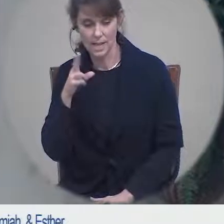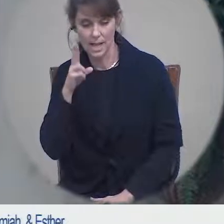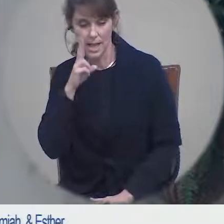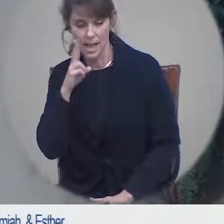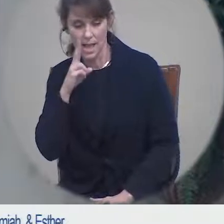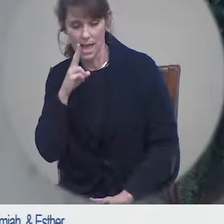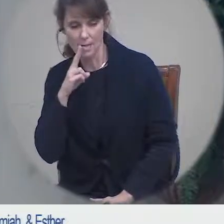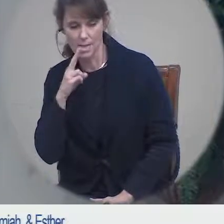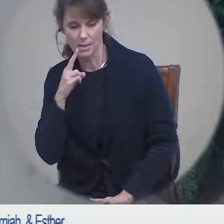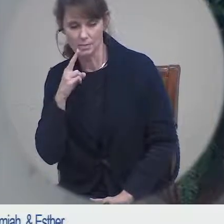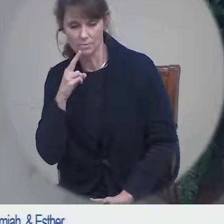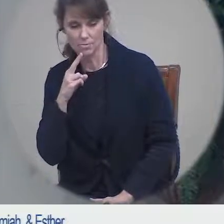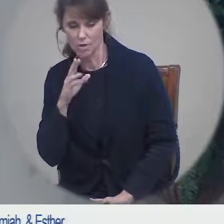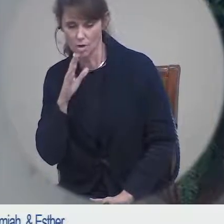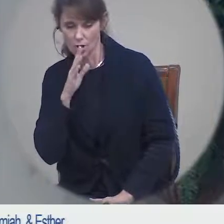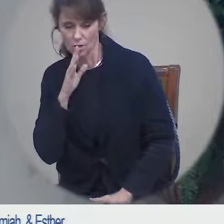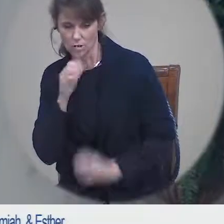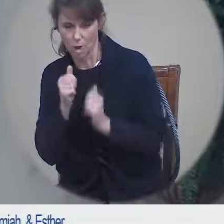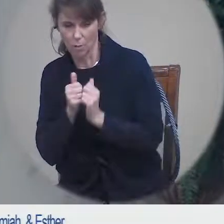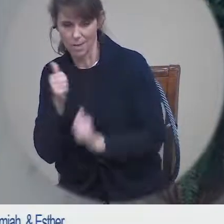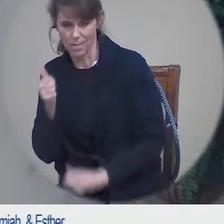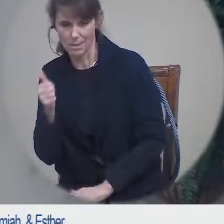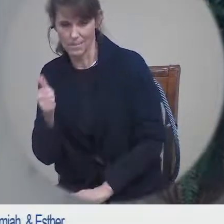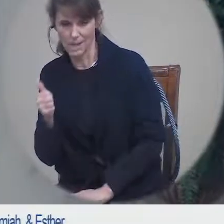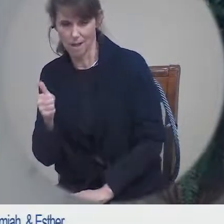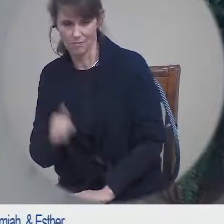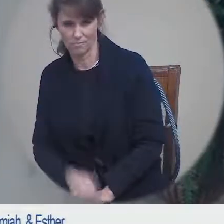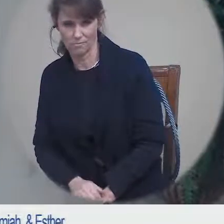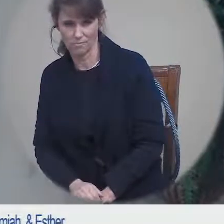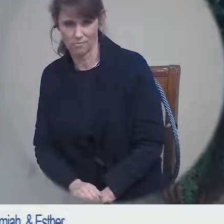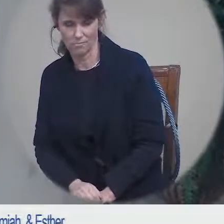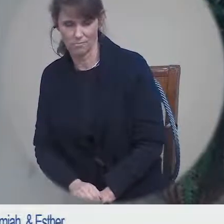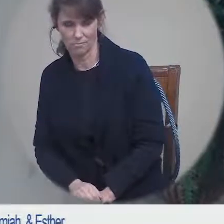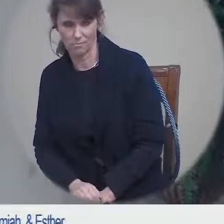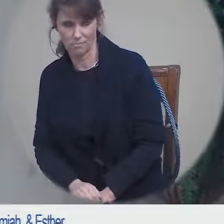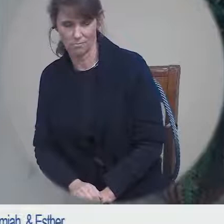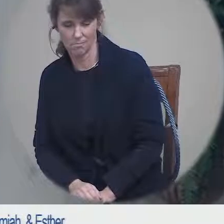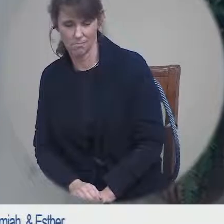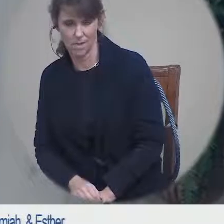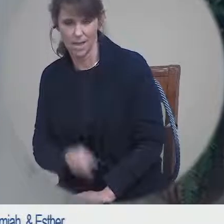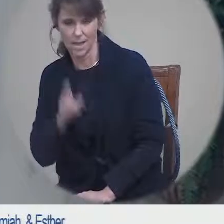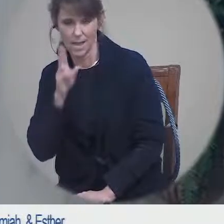himself. So how do we know what he said to himself?